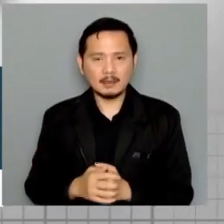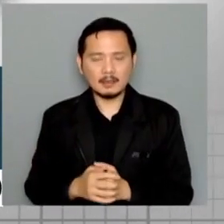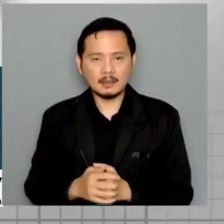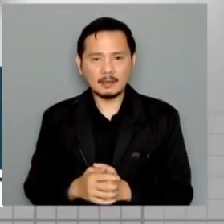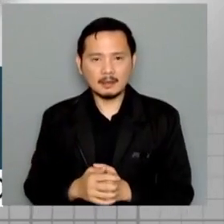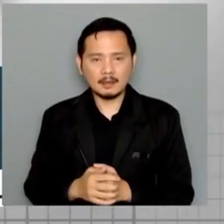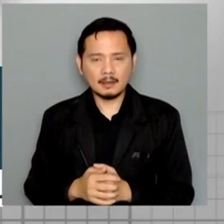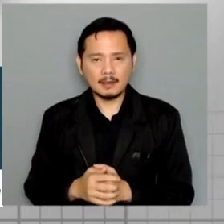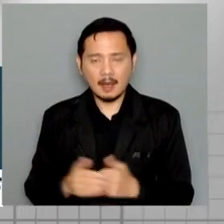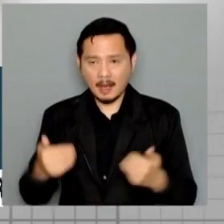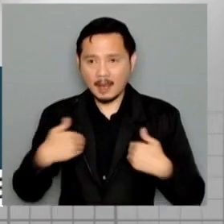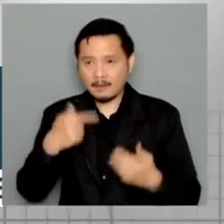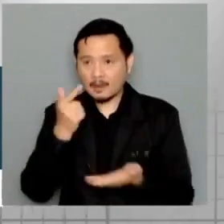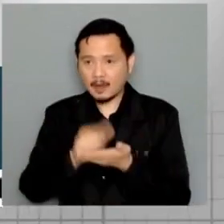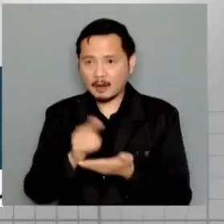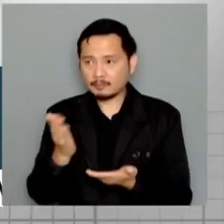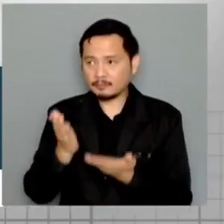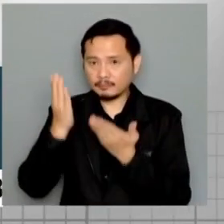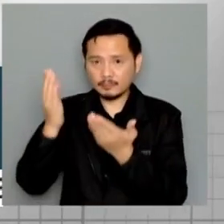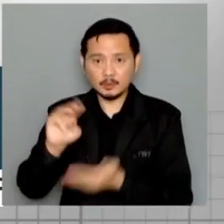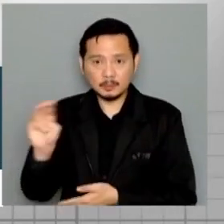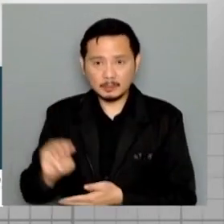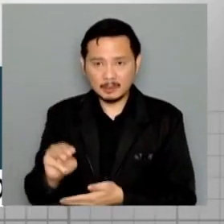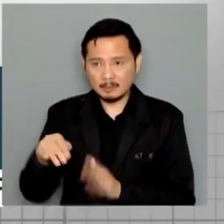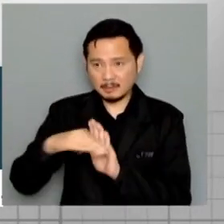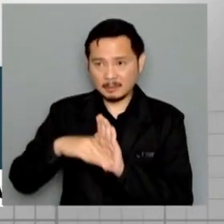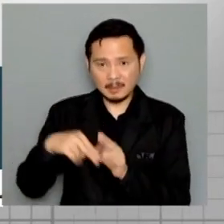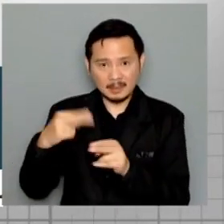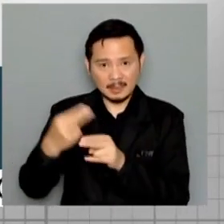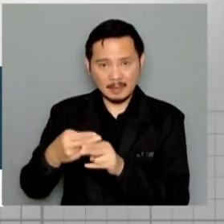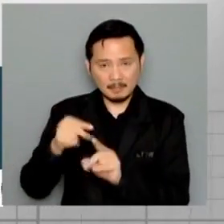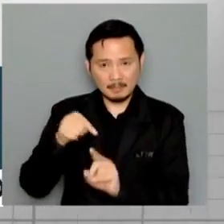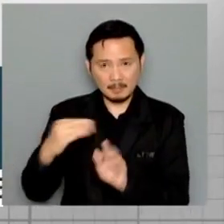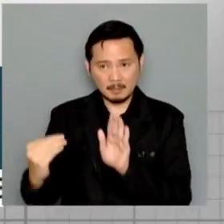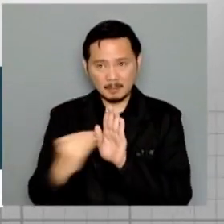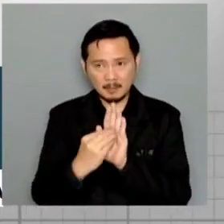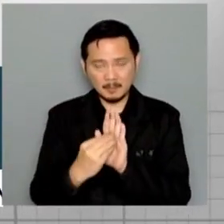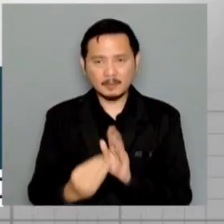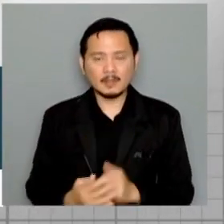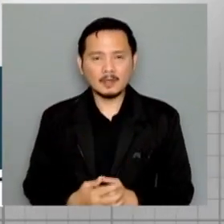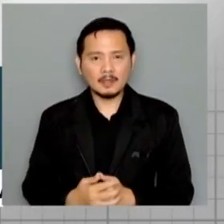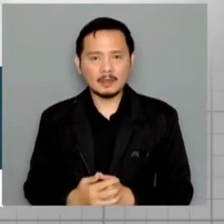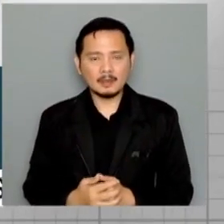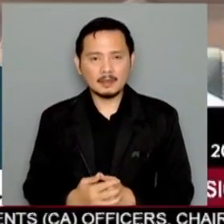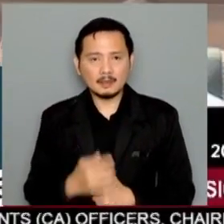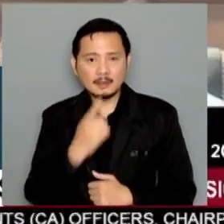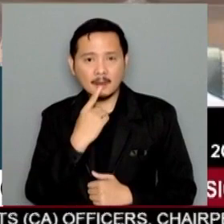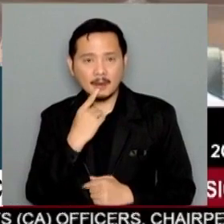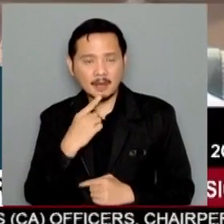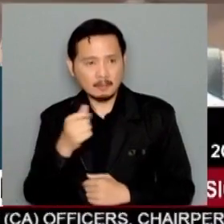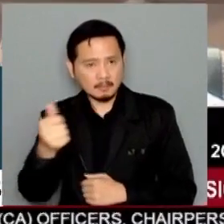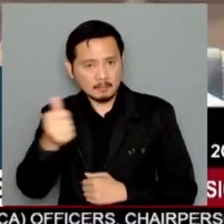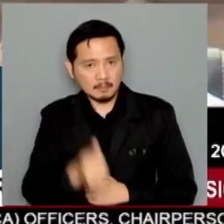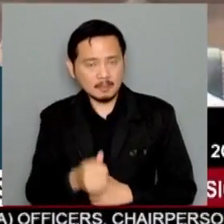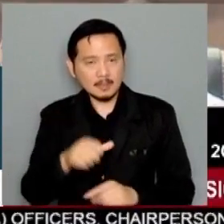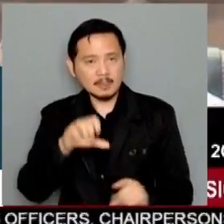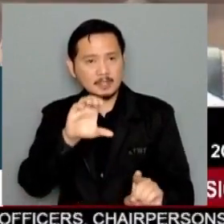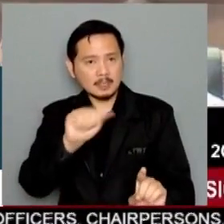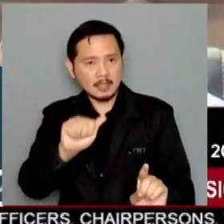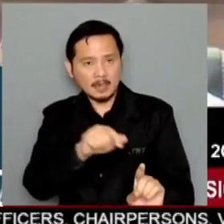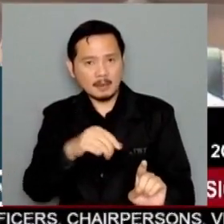letter to Senate President Juan Miguel Zubiri regarding the 12 senators elected as CA members, Cayetano had this to